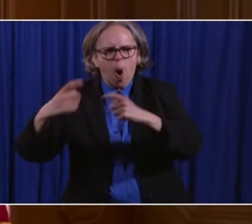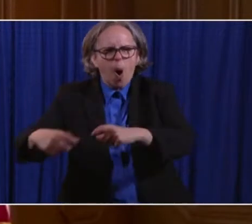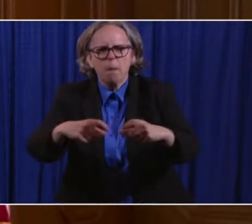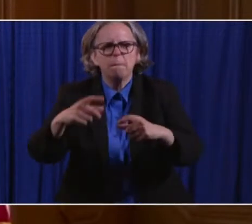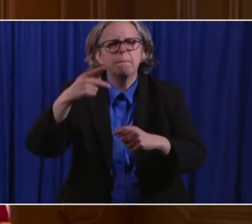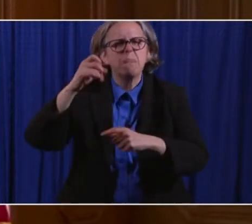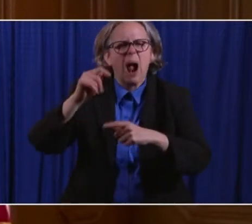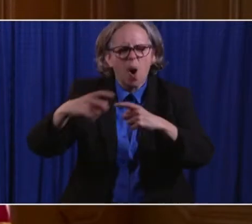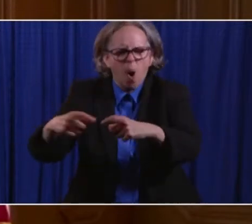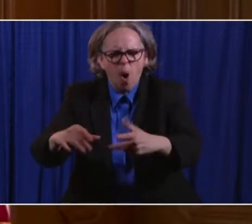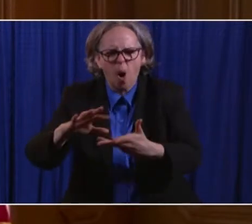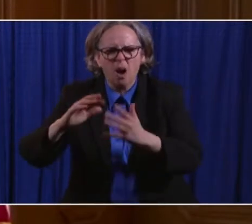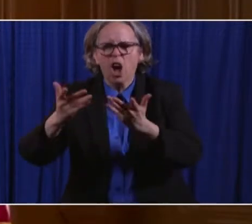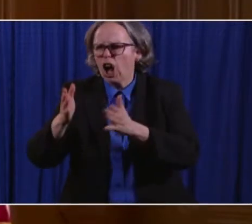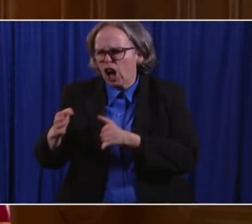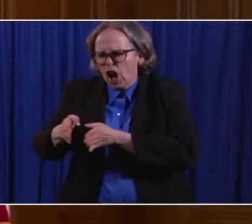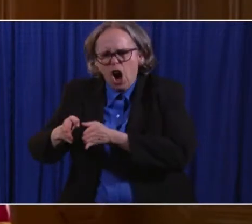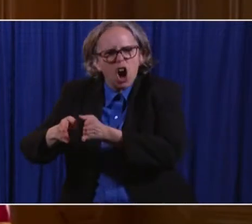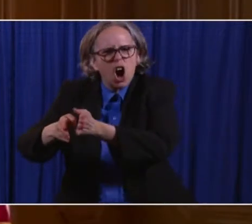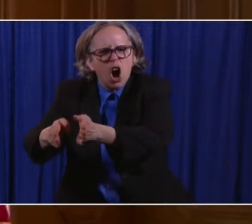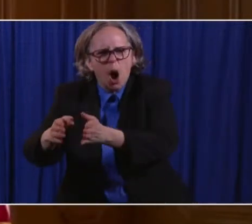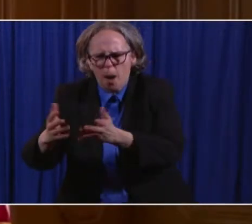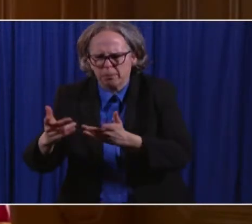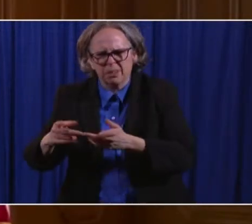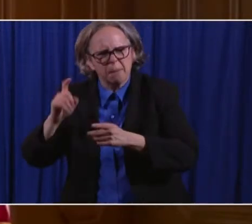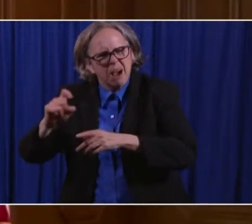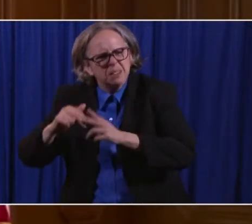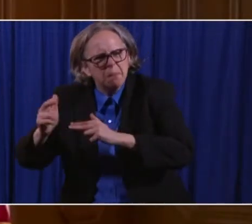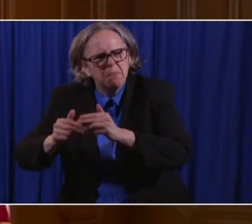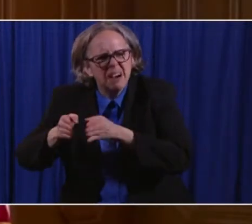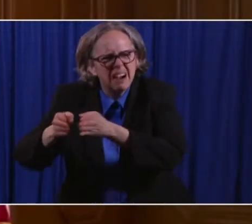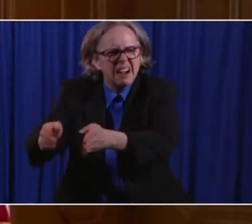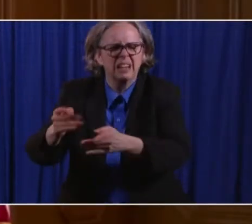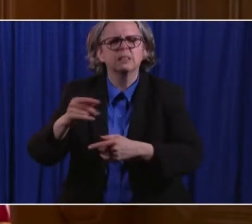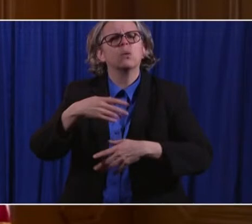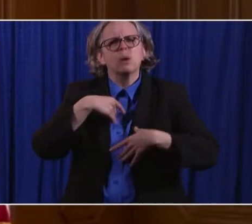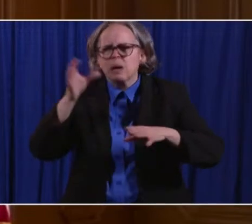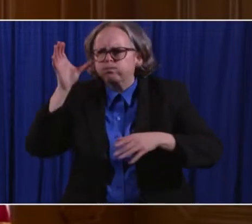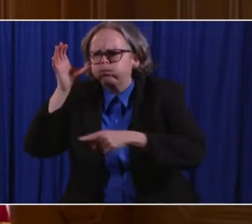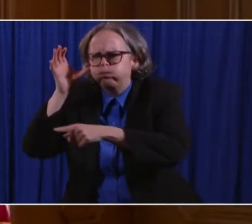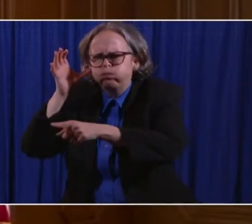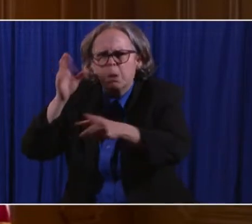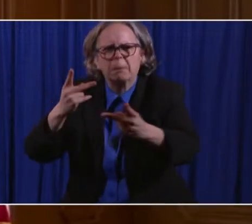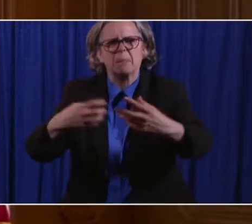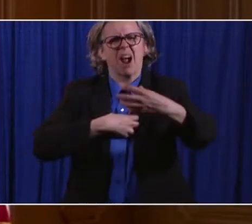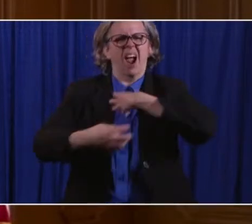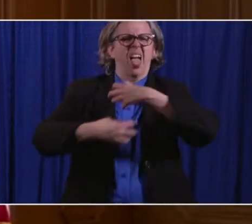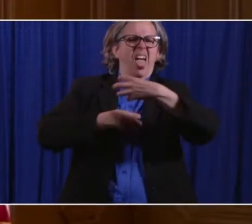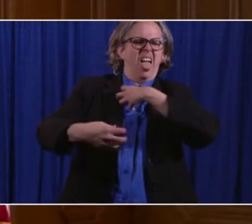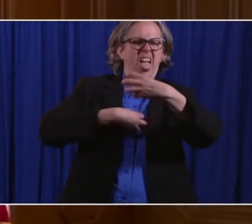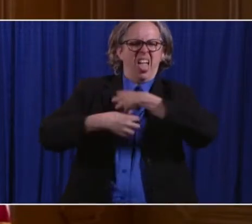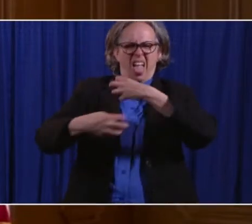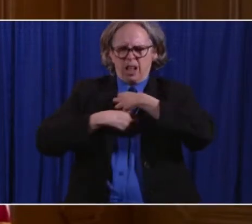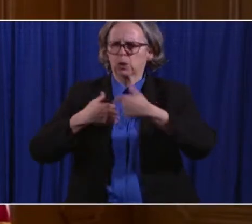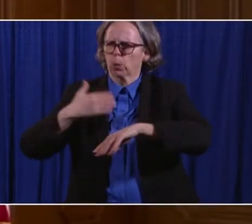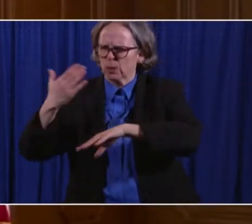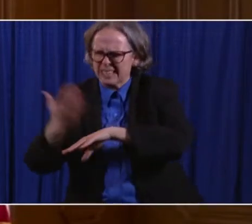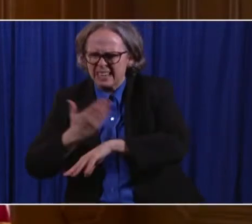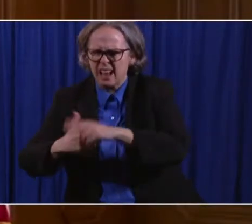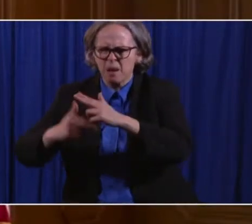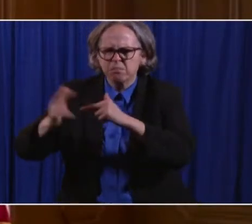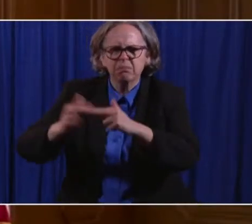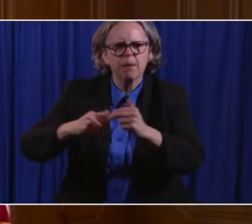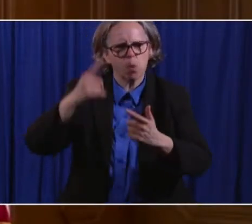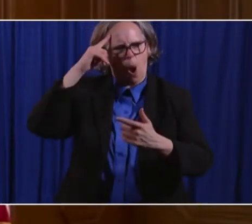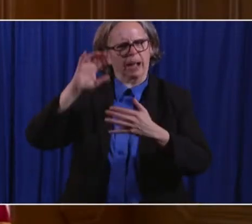and tried to focus on these, to repair these so that we can save lives. These